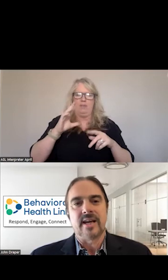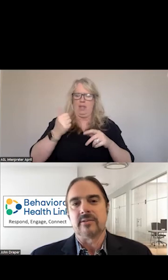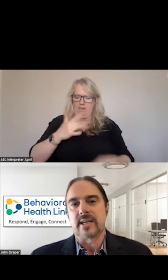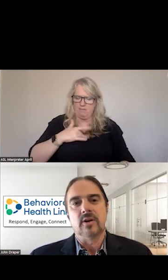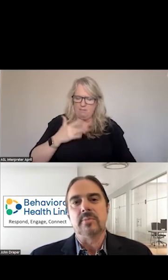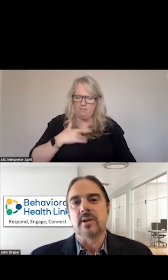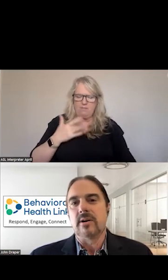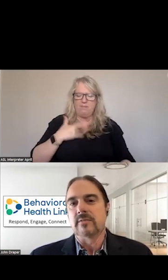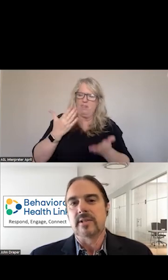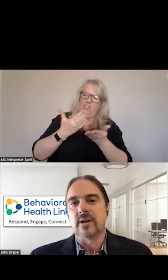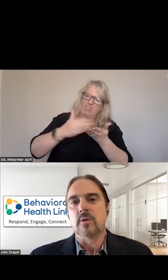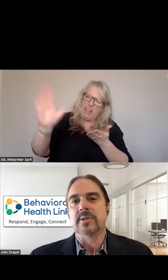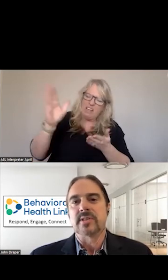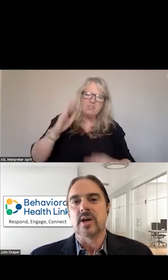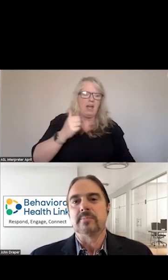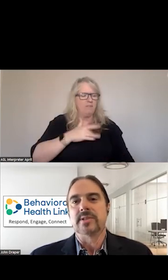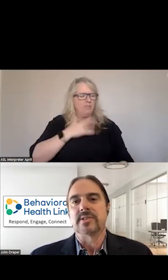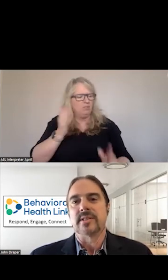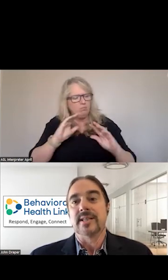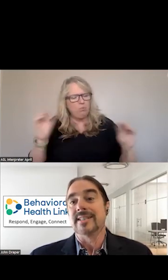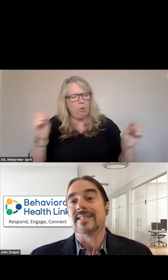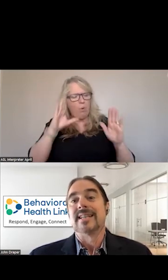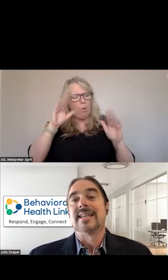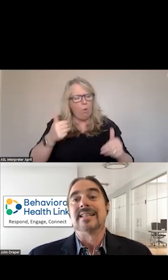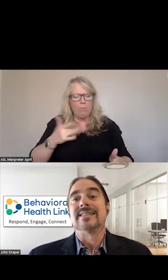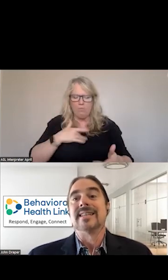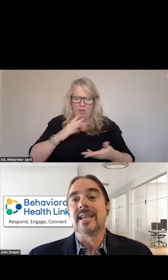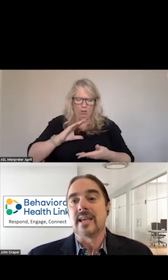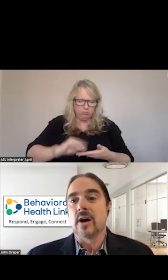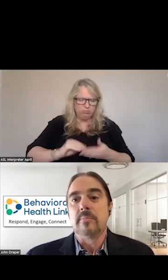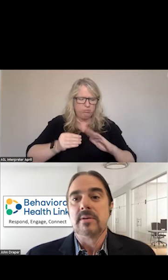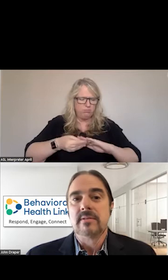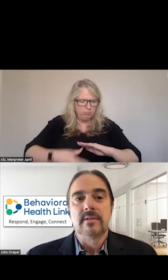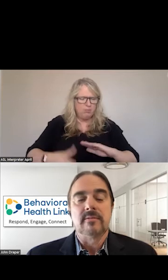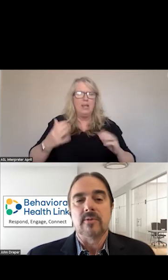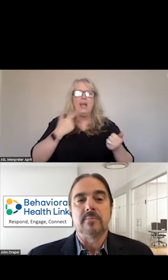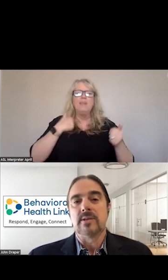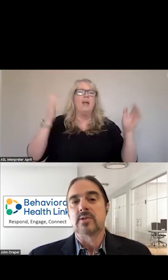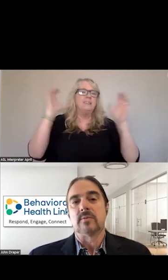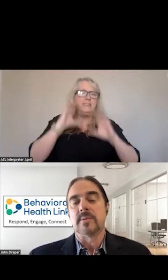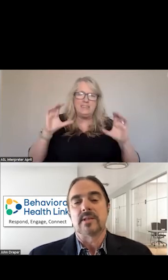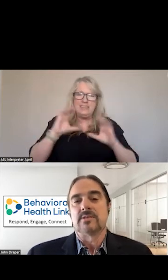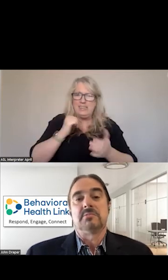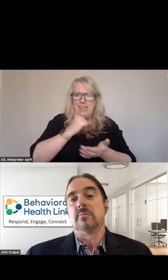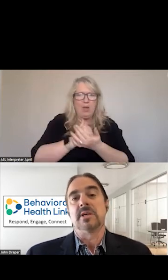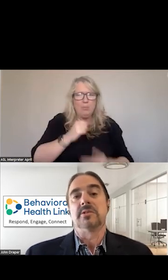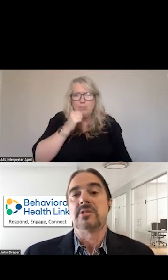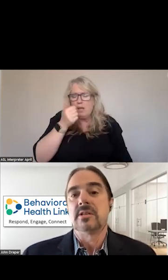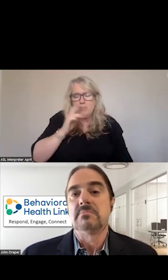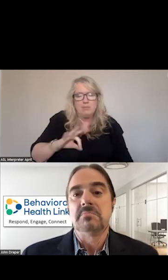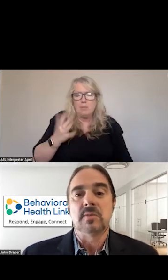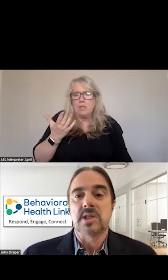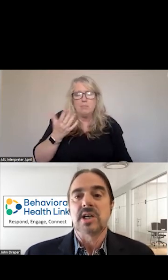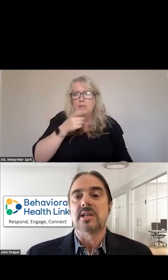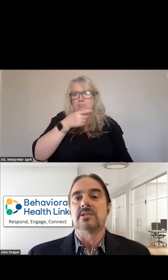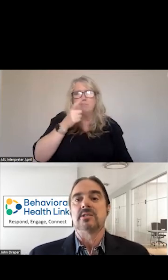cast out, like you don't belong, feeling hopeless and helpless, and that seeking help won't be useful because you won't be